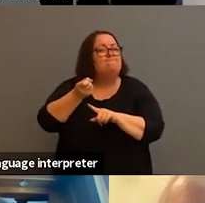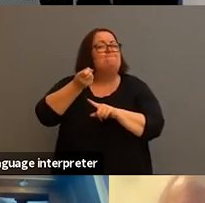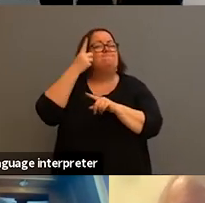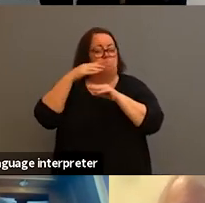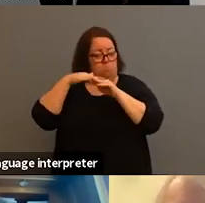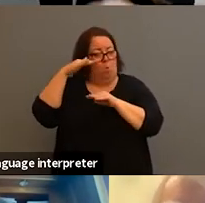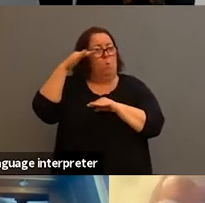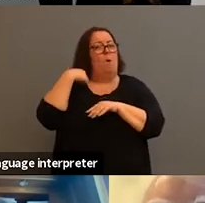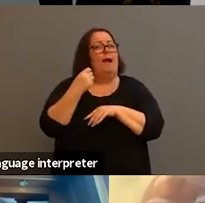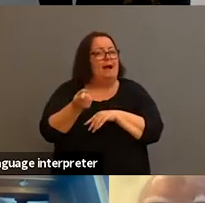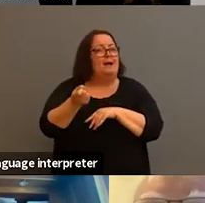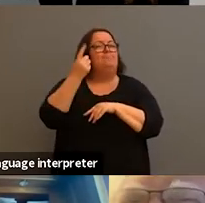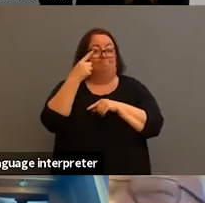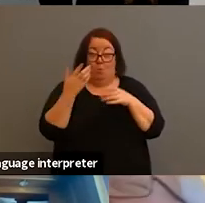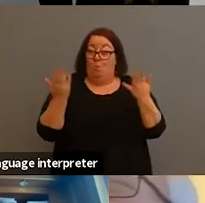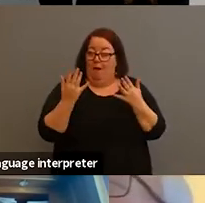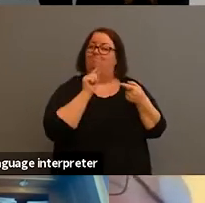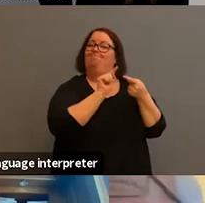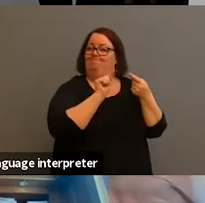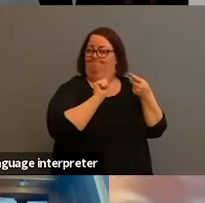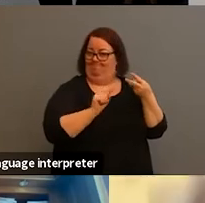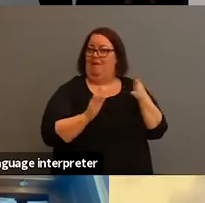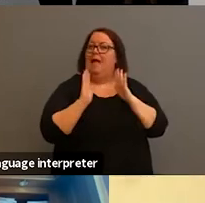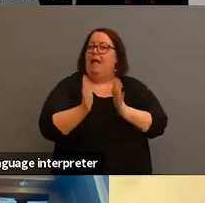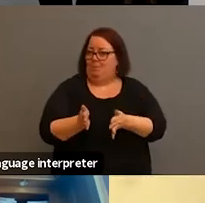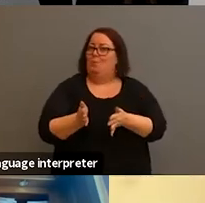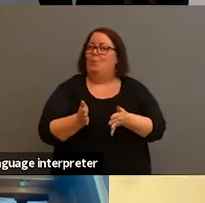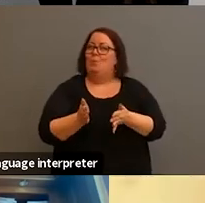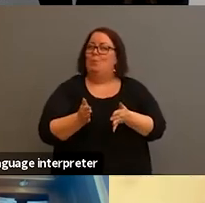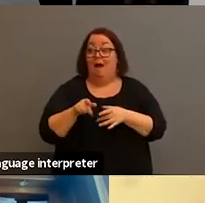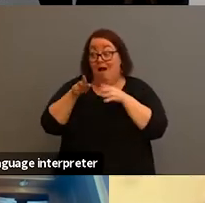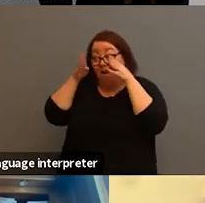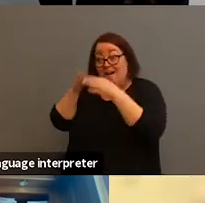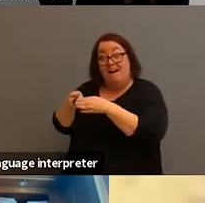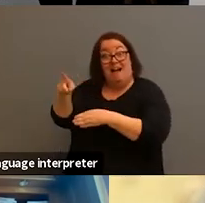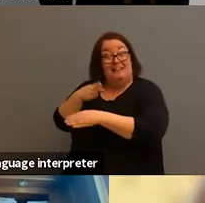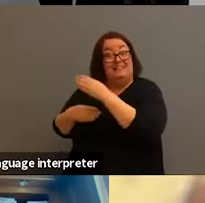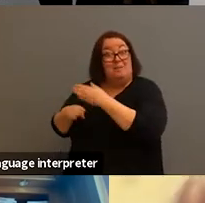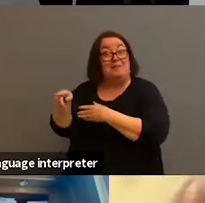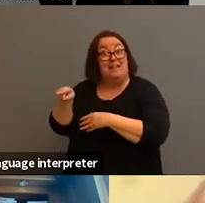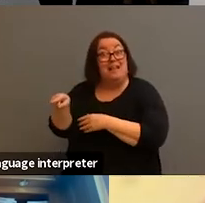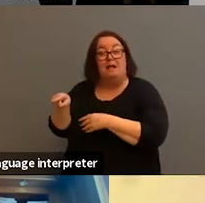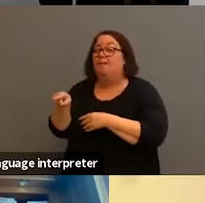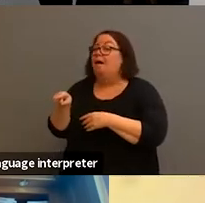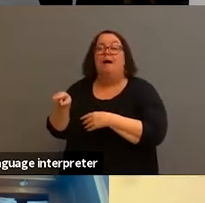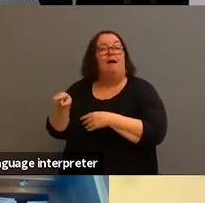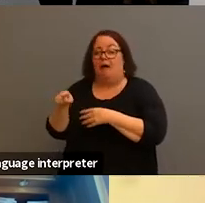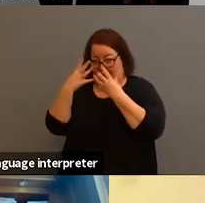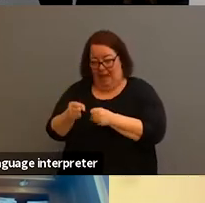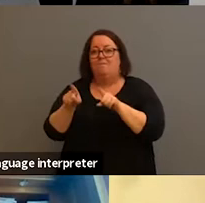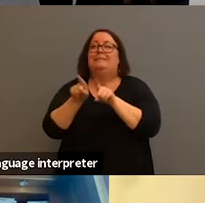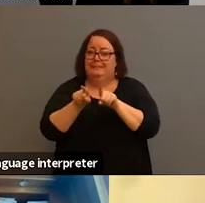only applying to people with disabilities, but to other marginalized groups, and also to quite big